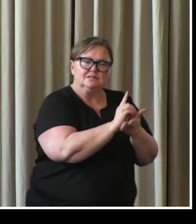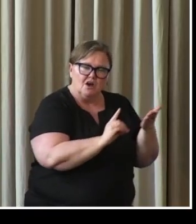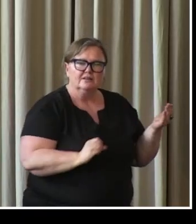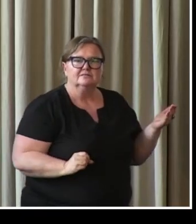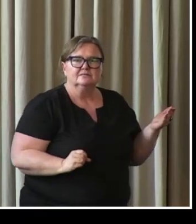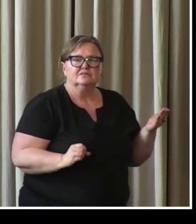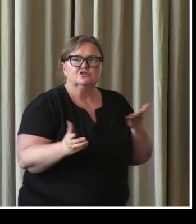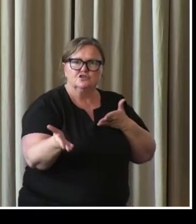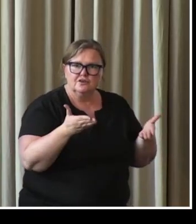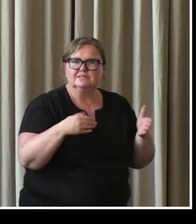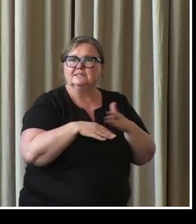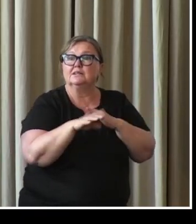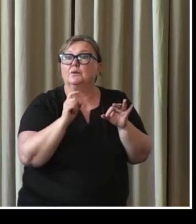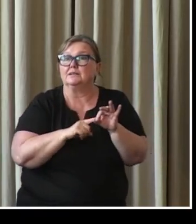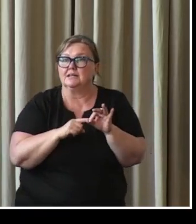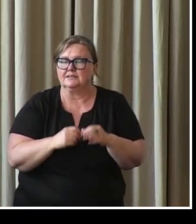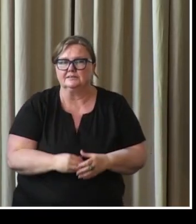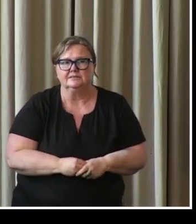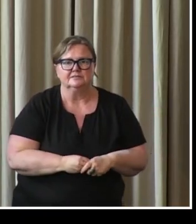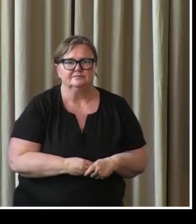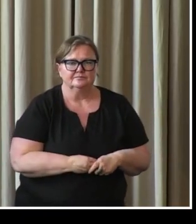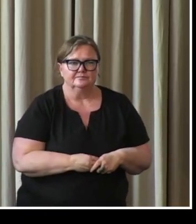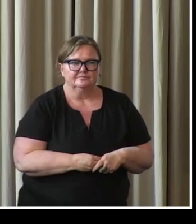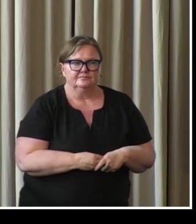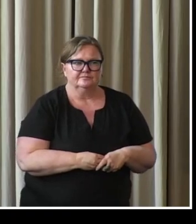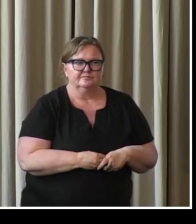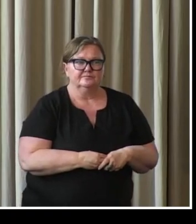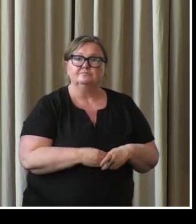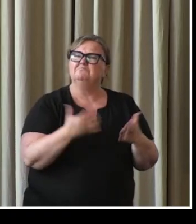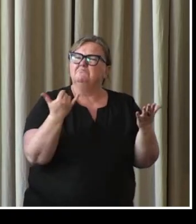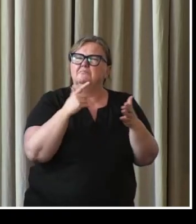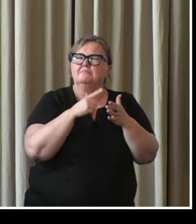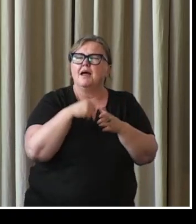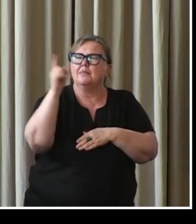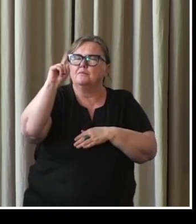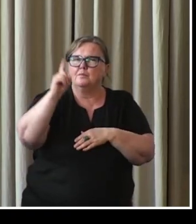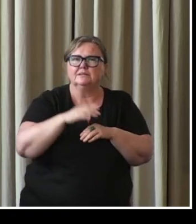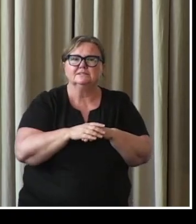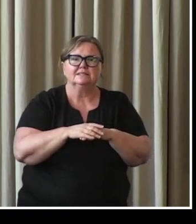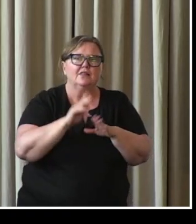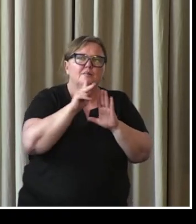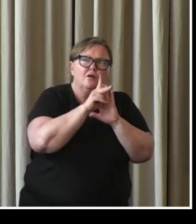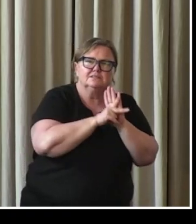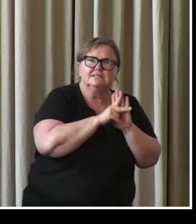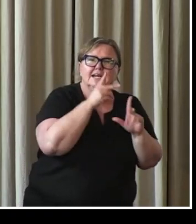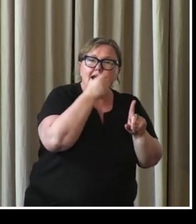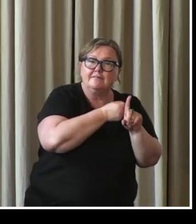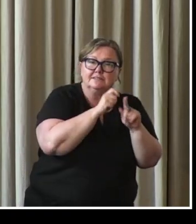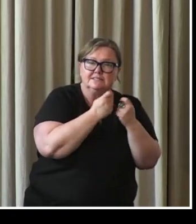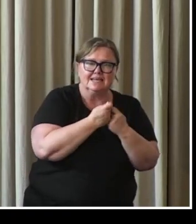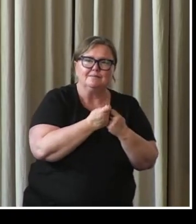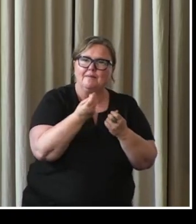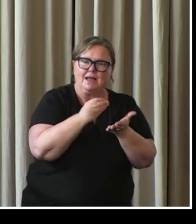health services in Queensland. So at the moment, the Policy and Advocacy team has been making a number